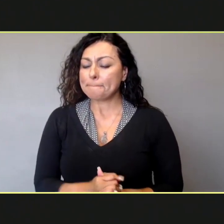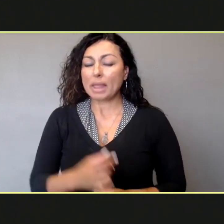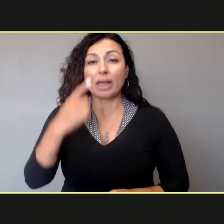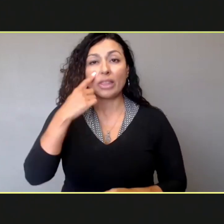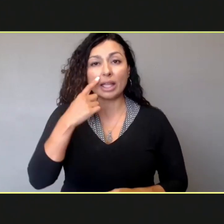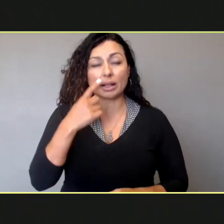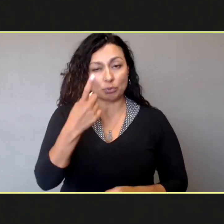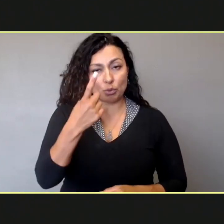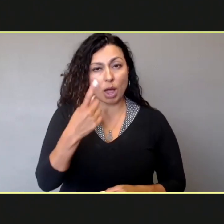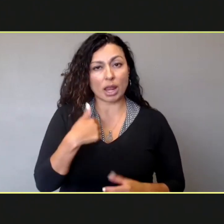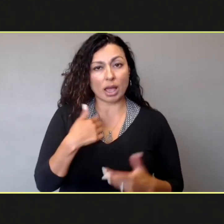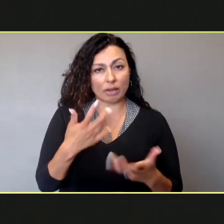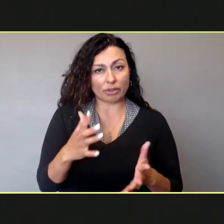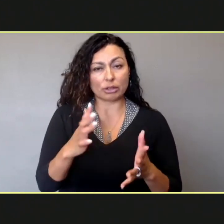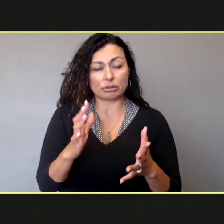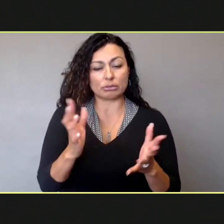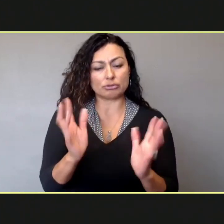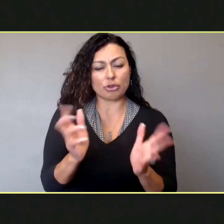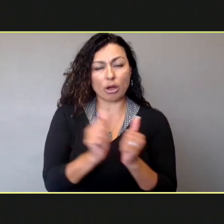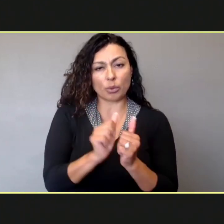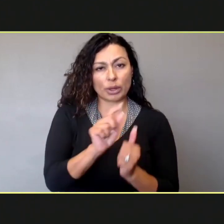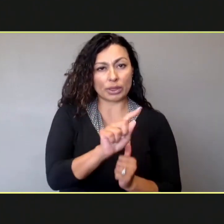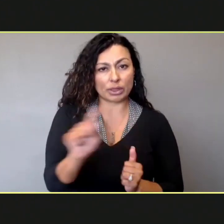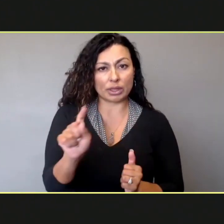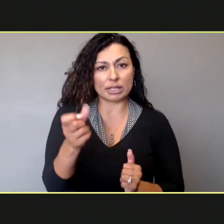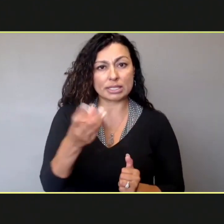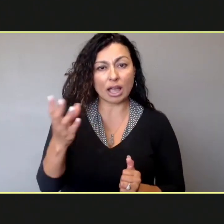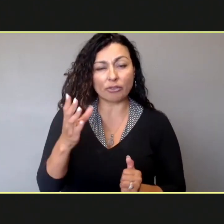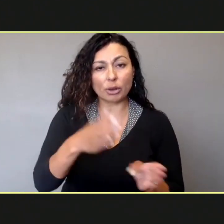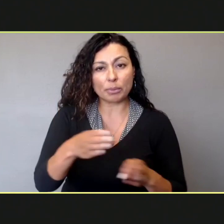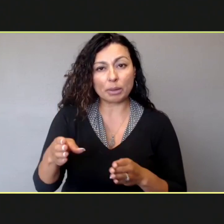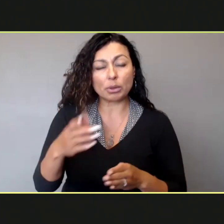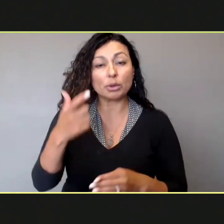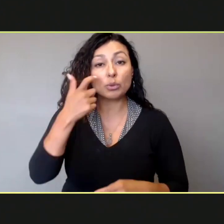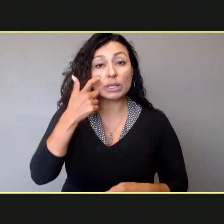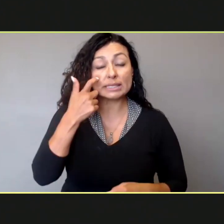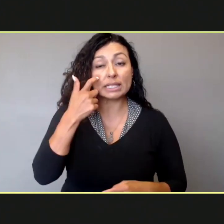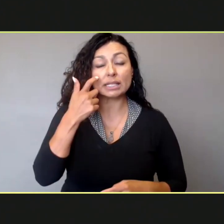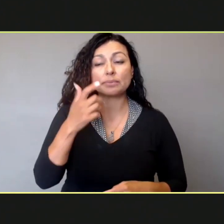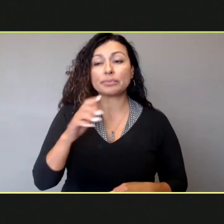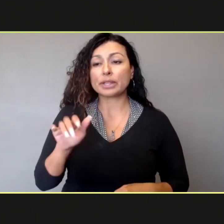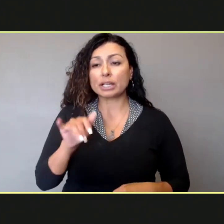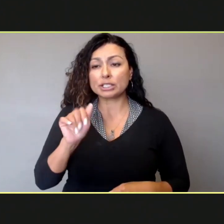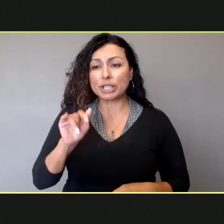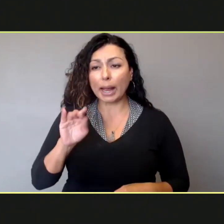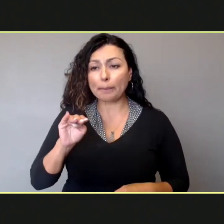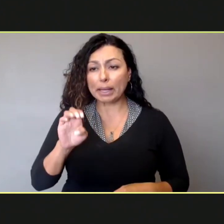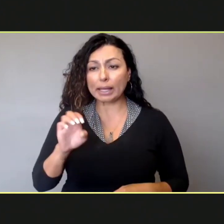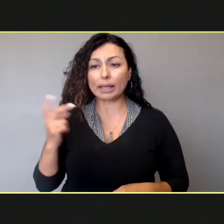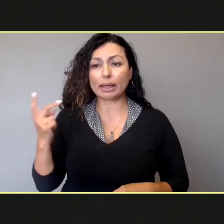I've talked to a number of you recently, and Jamie and I were